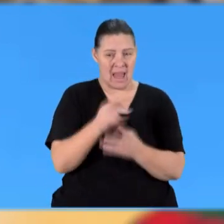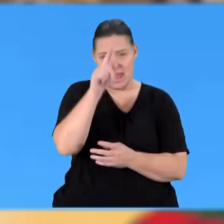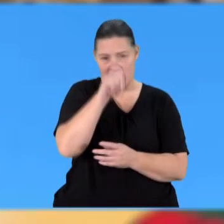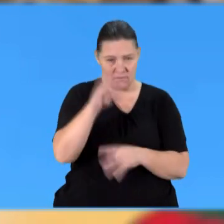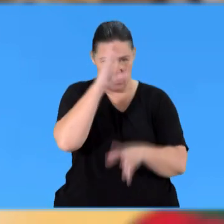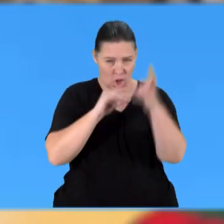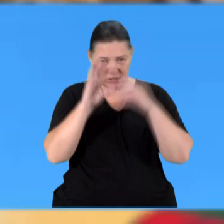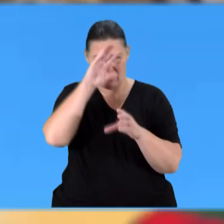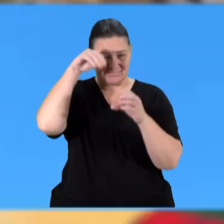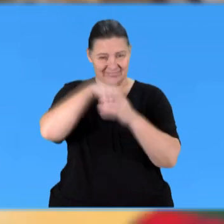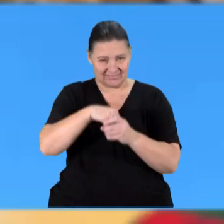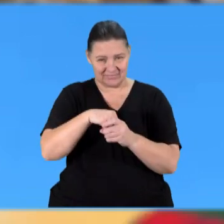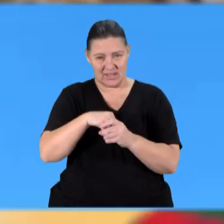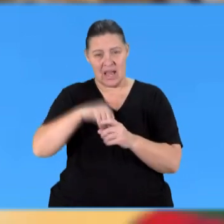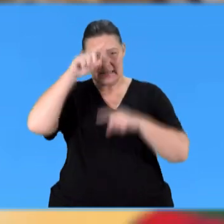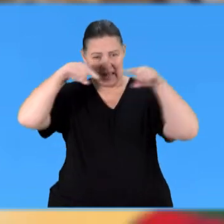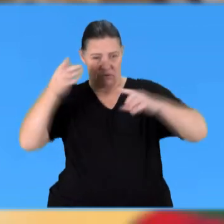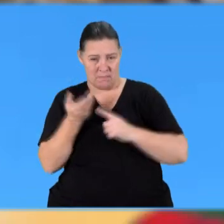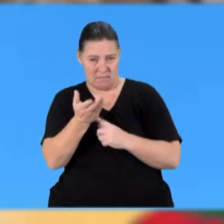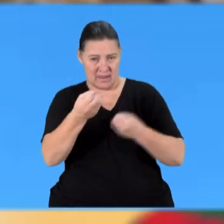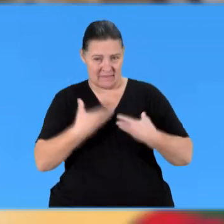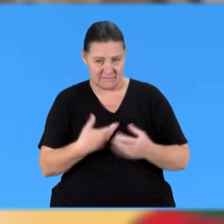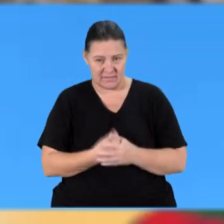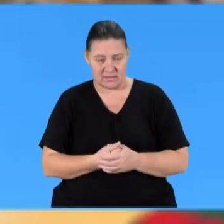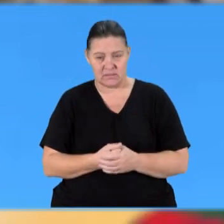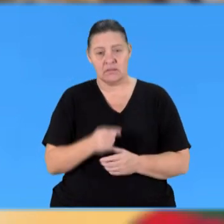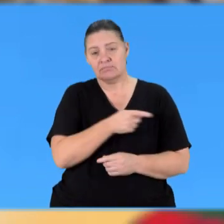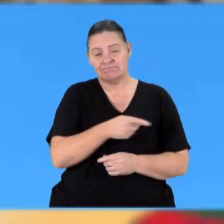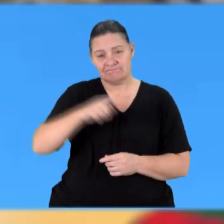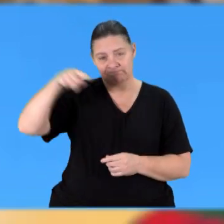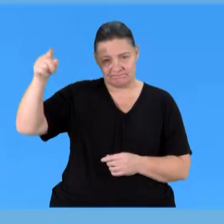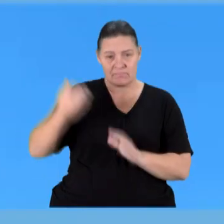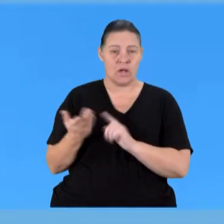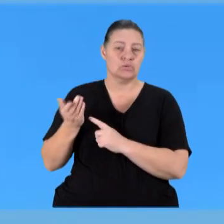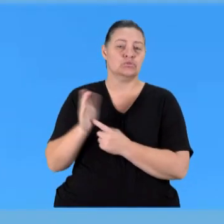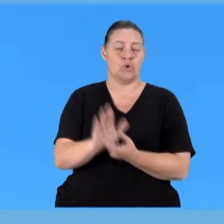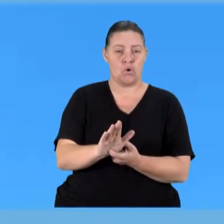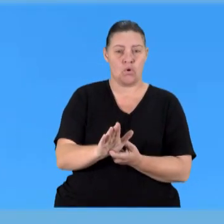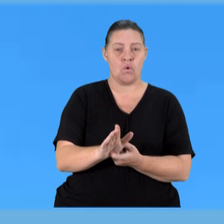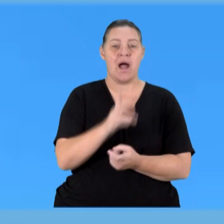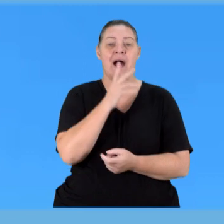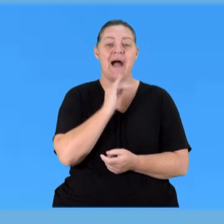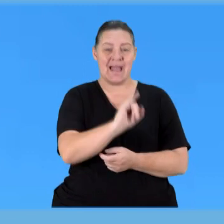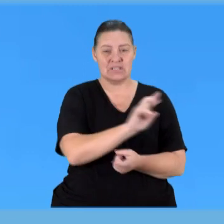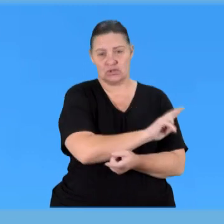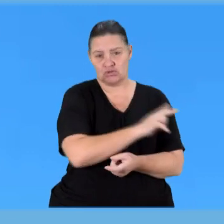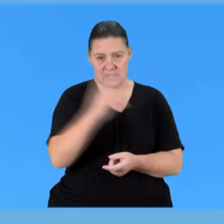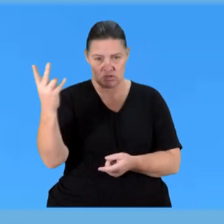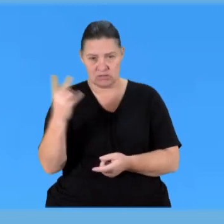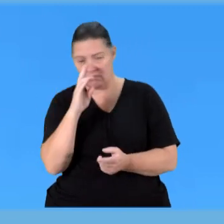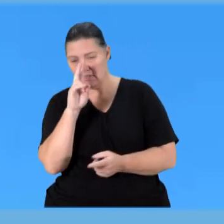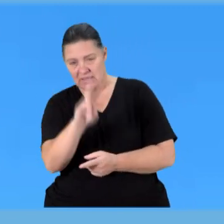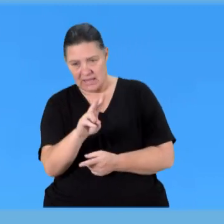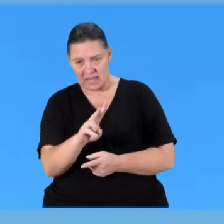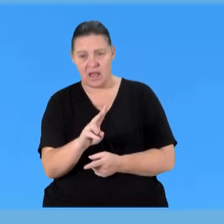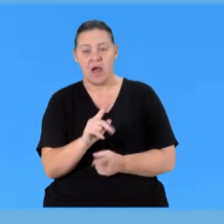trying to apply all that we've learned into this particular diagram that we are given here. So the following graph shows the changing of ice, and